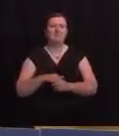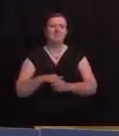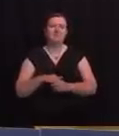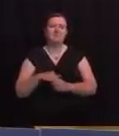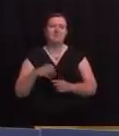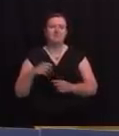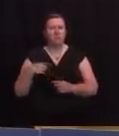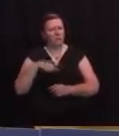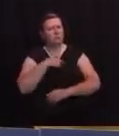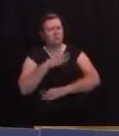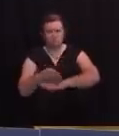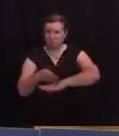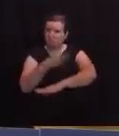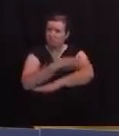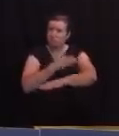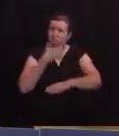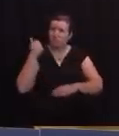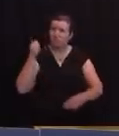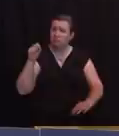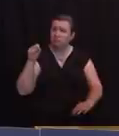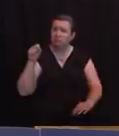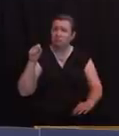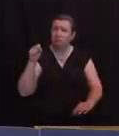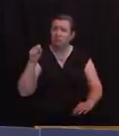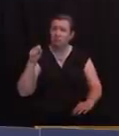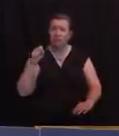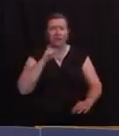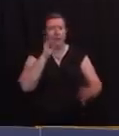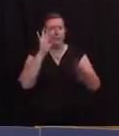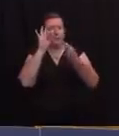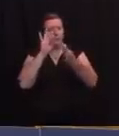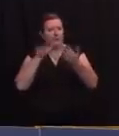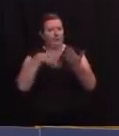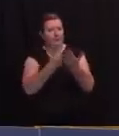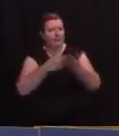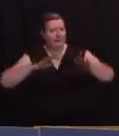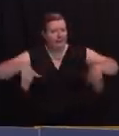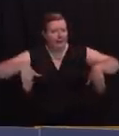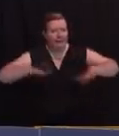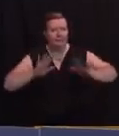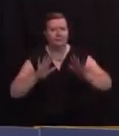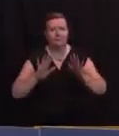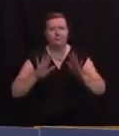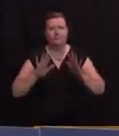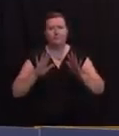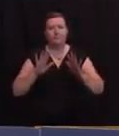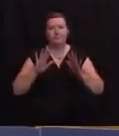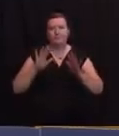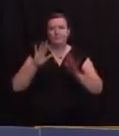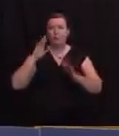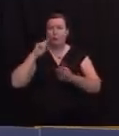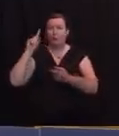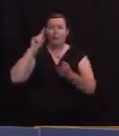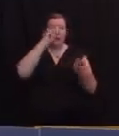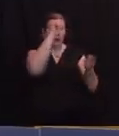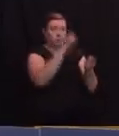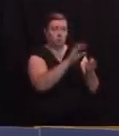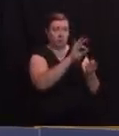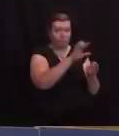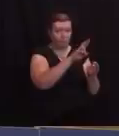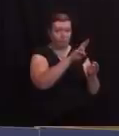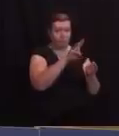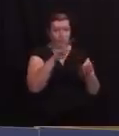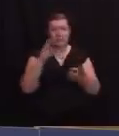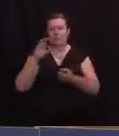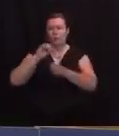is important to remember that we're not there yet, that we have not yet gotten it down certainly to a level that I